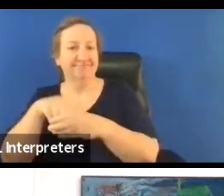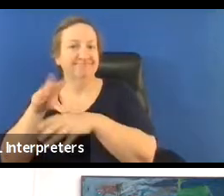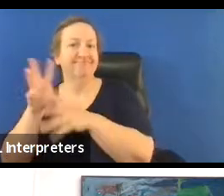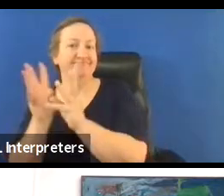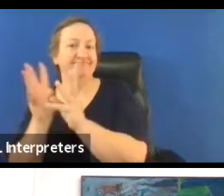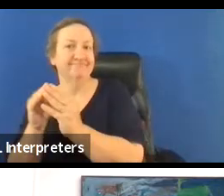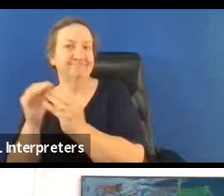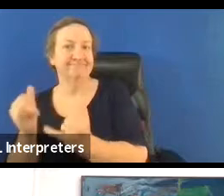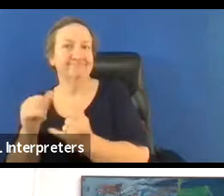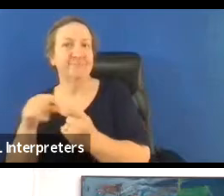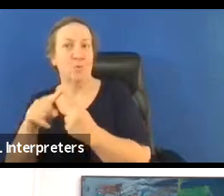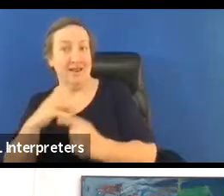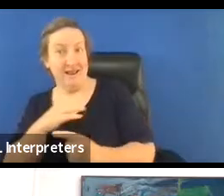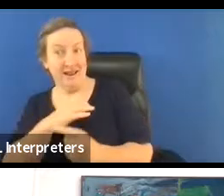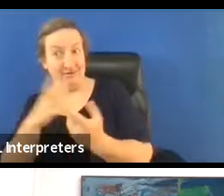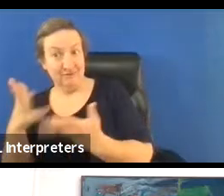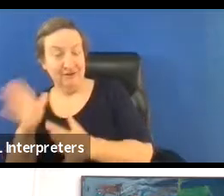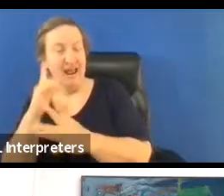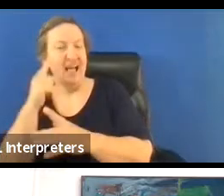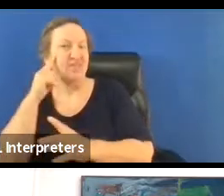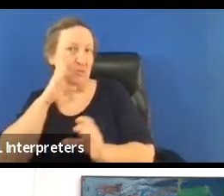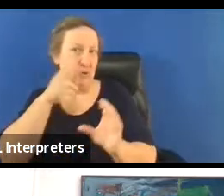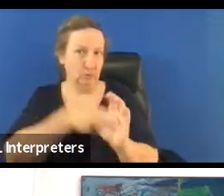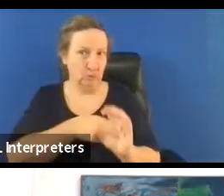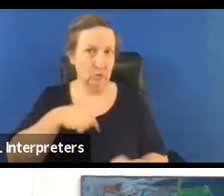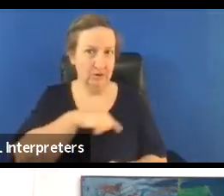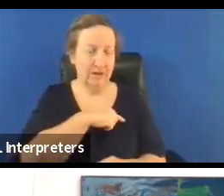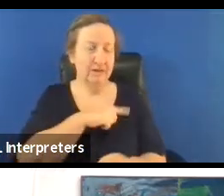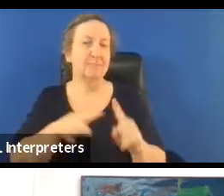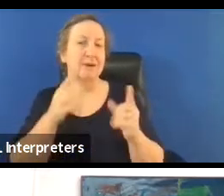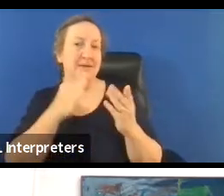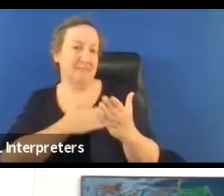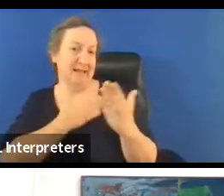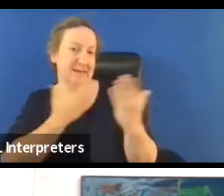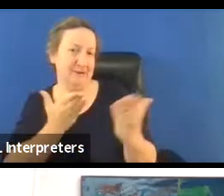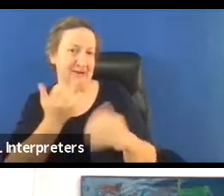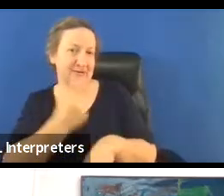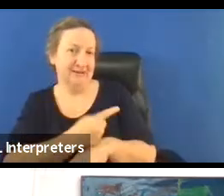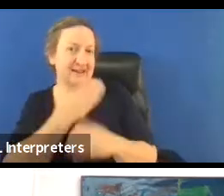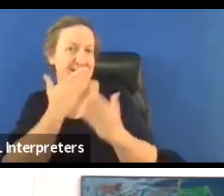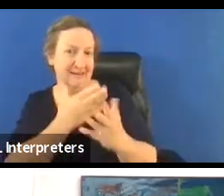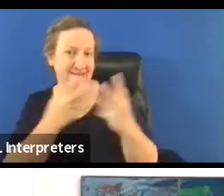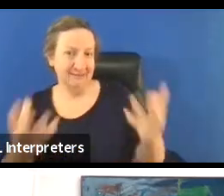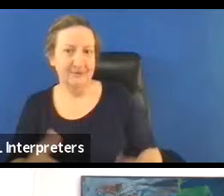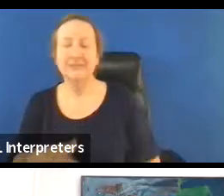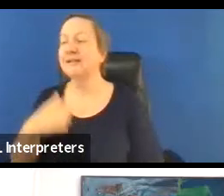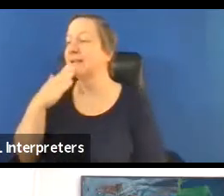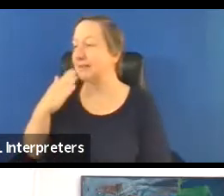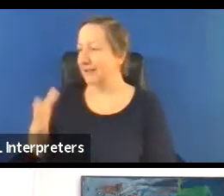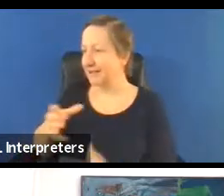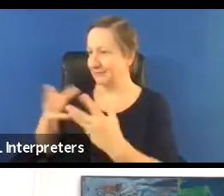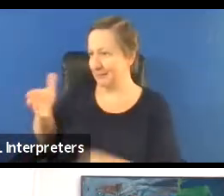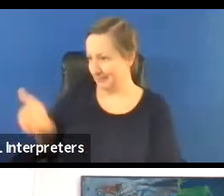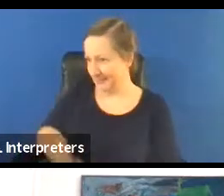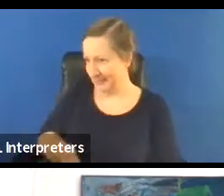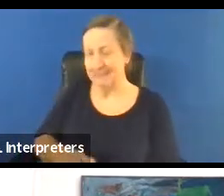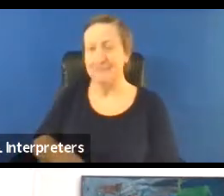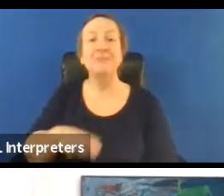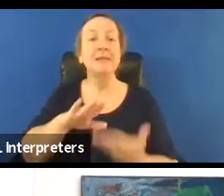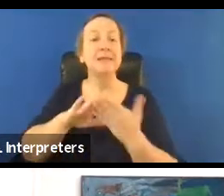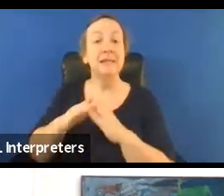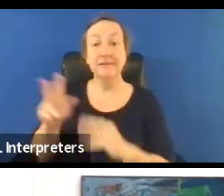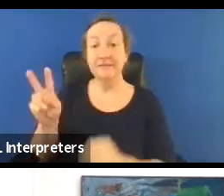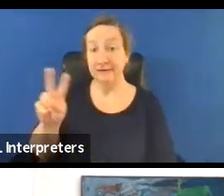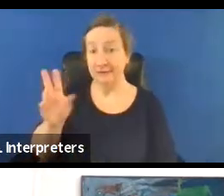council finishes, I think she'll be joining us, but just glad to be here today. Thanks so much. Thank you so much and welcome. And City of